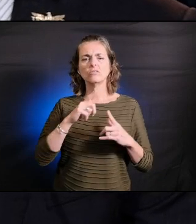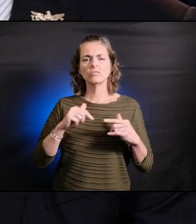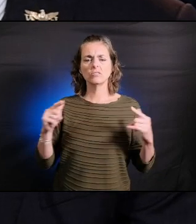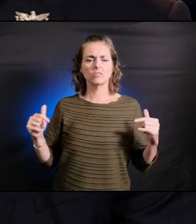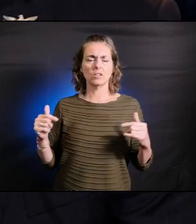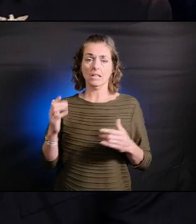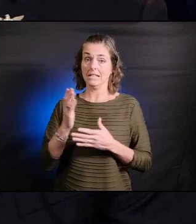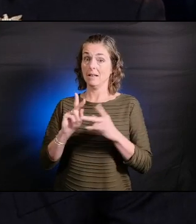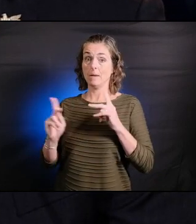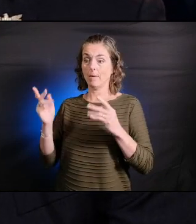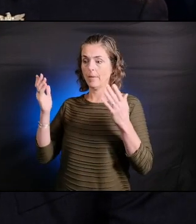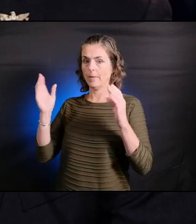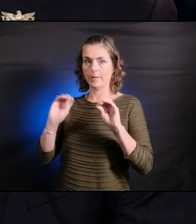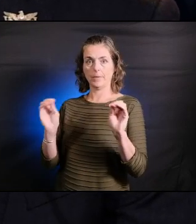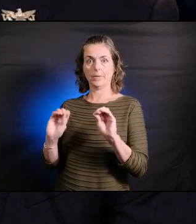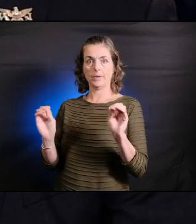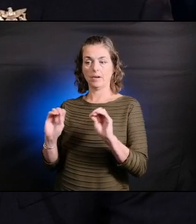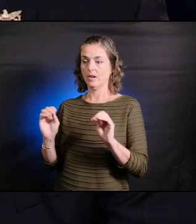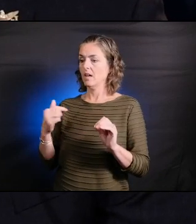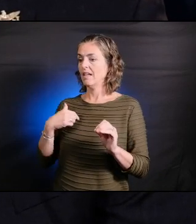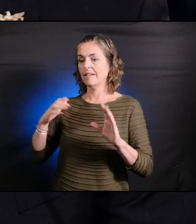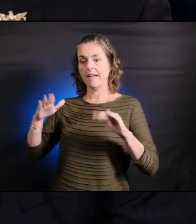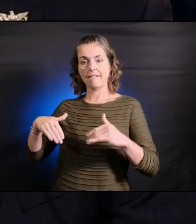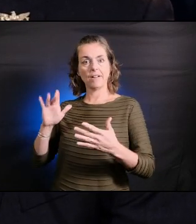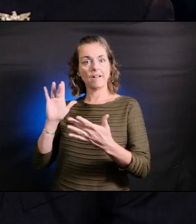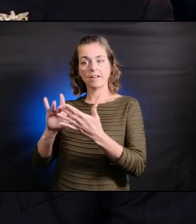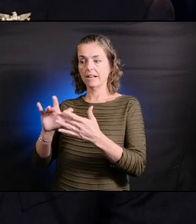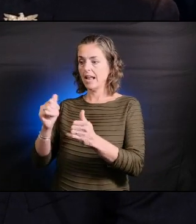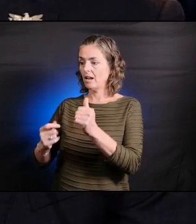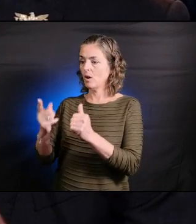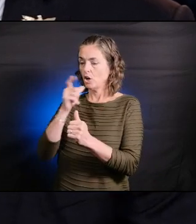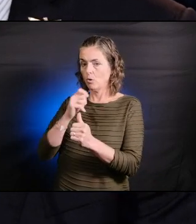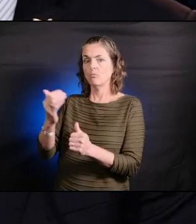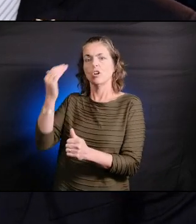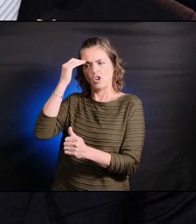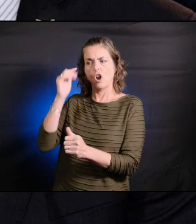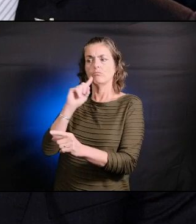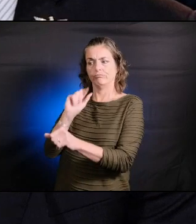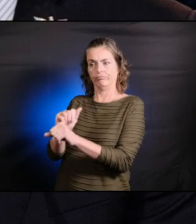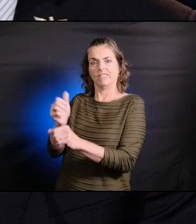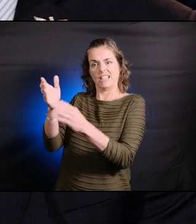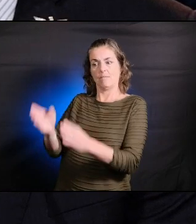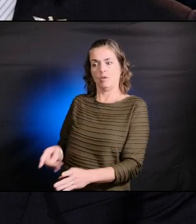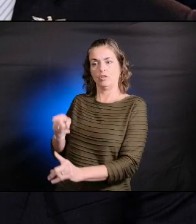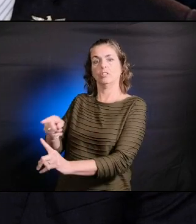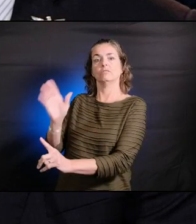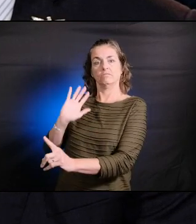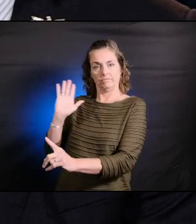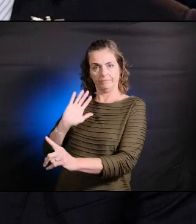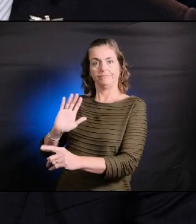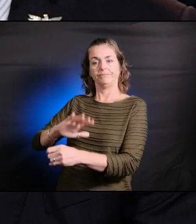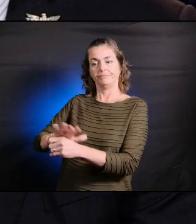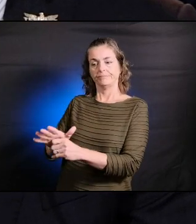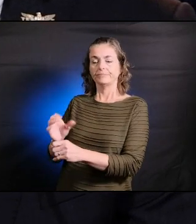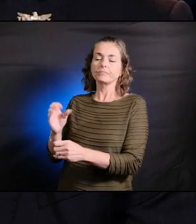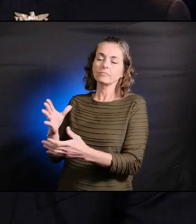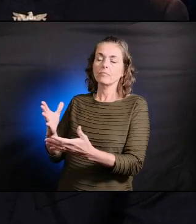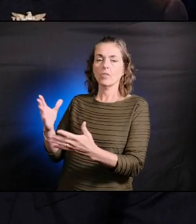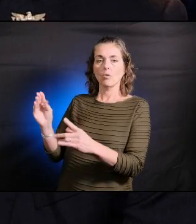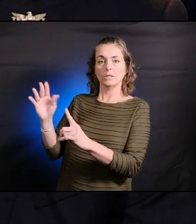or have not been in contact with any known COVID patients or been to a hot, what we call a hot